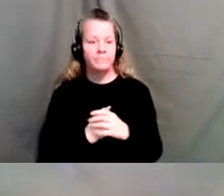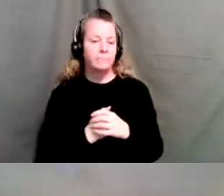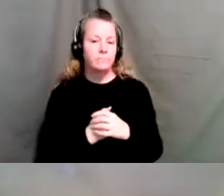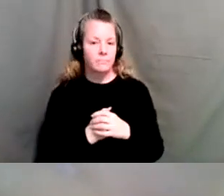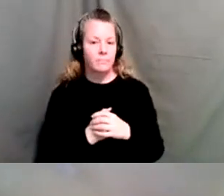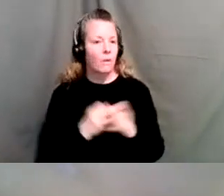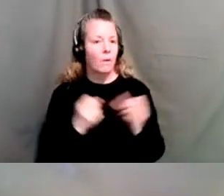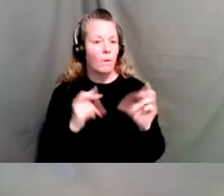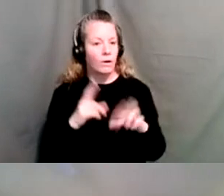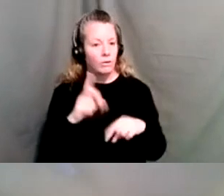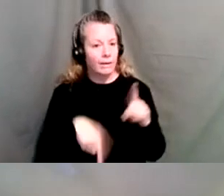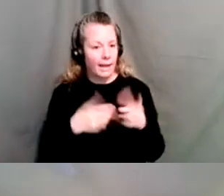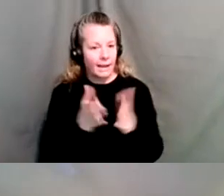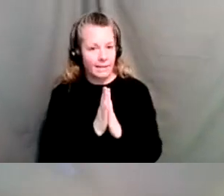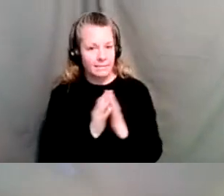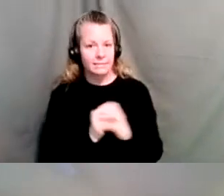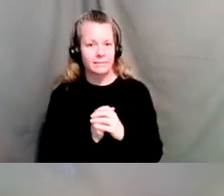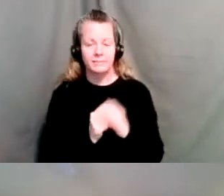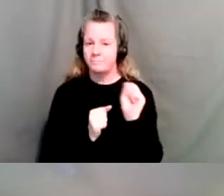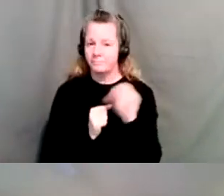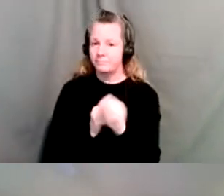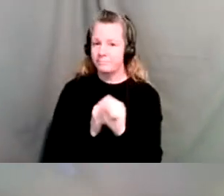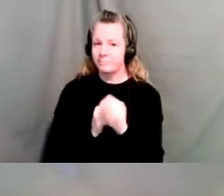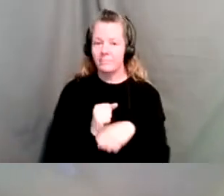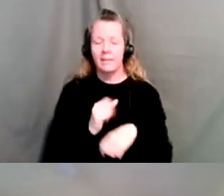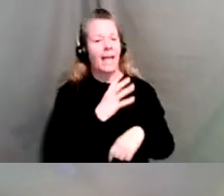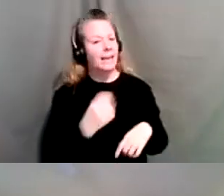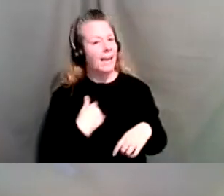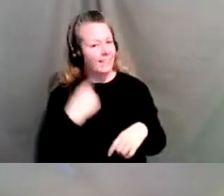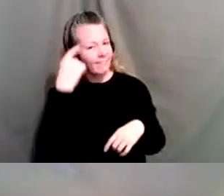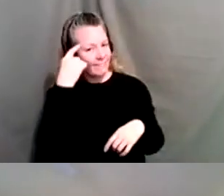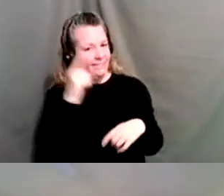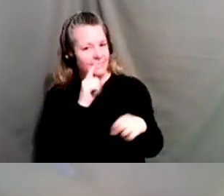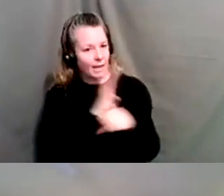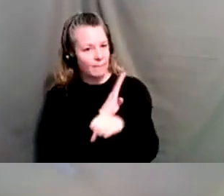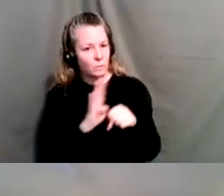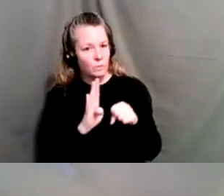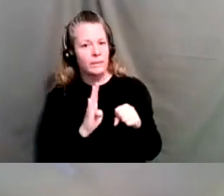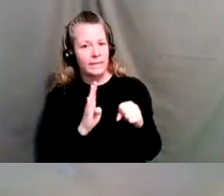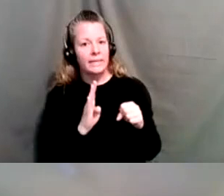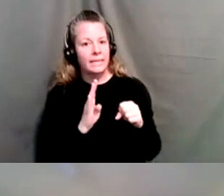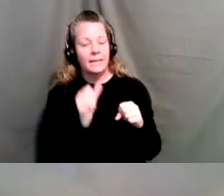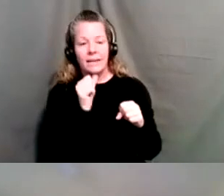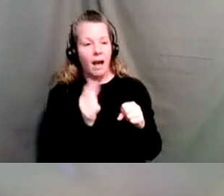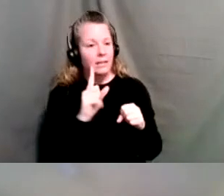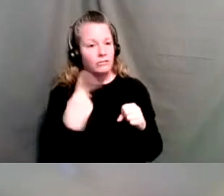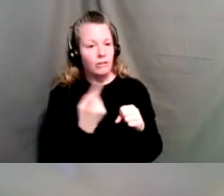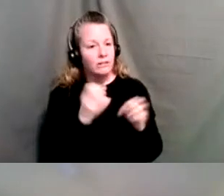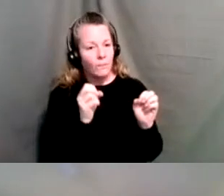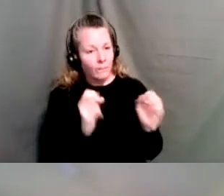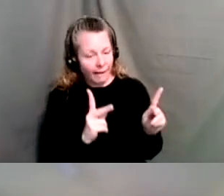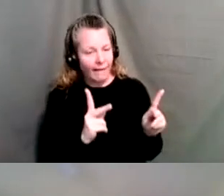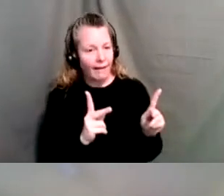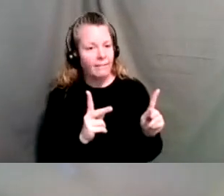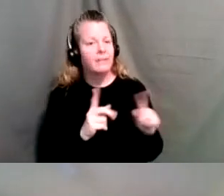can't ask. Mm-hmm. And I think it's absolutely not just okay,